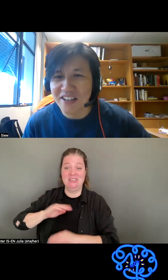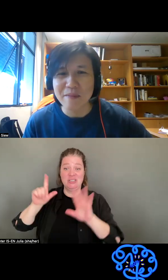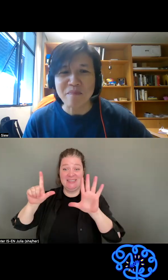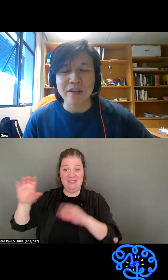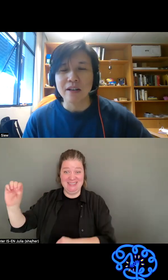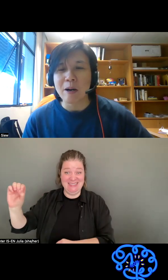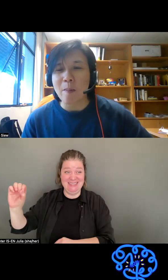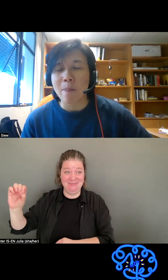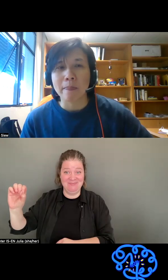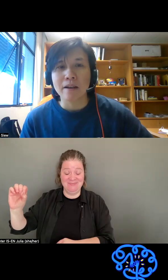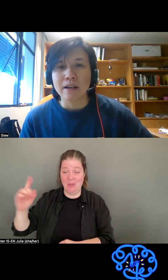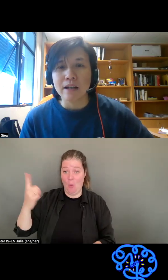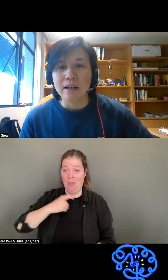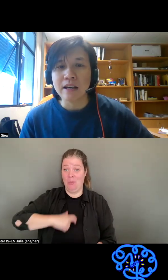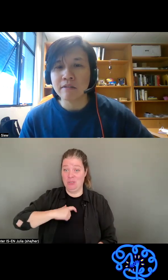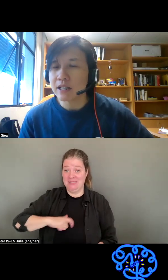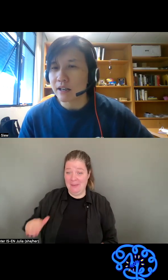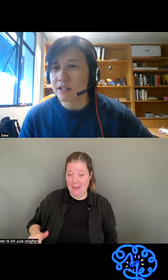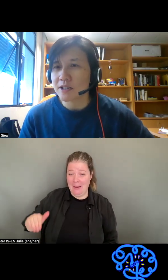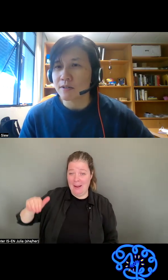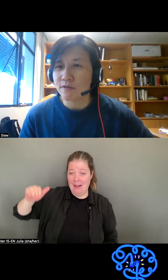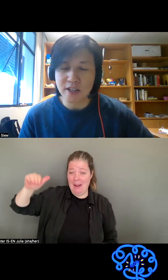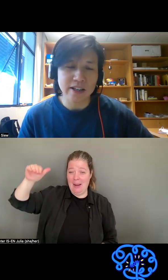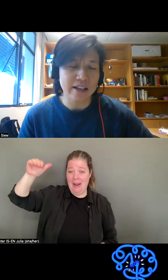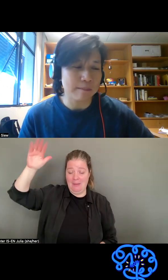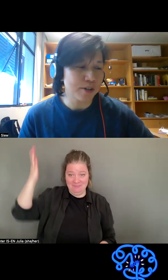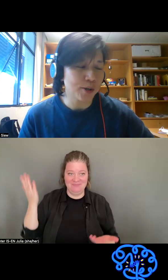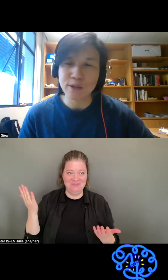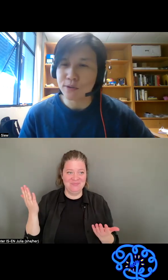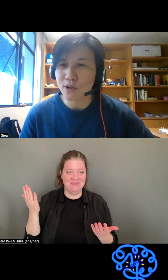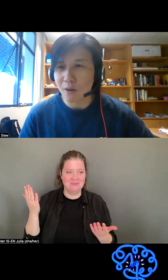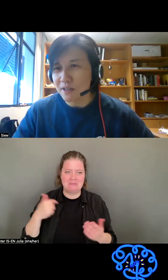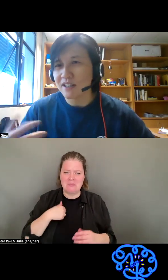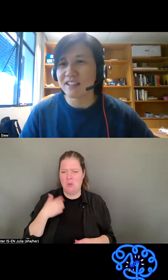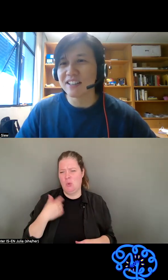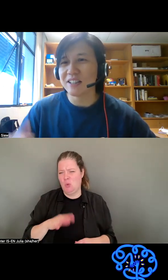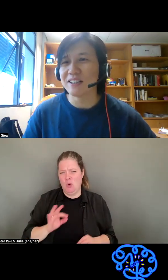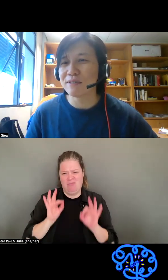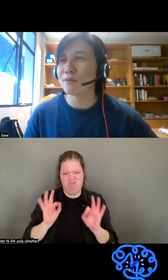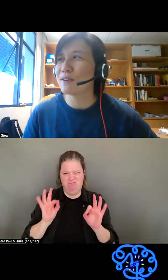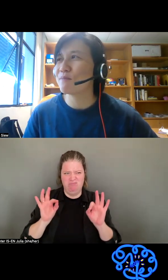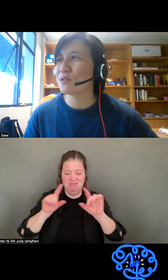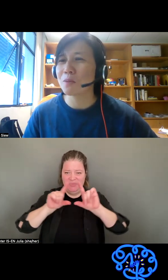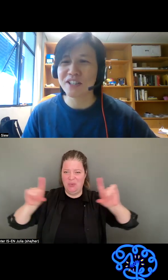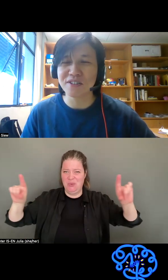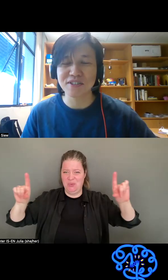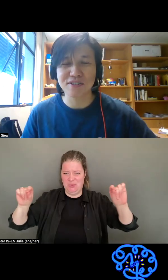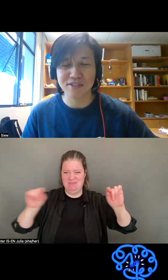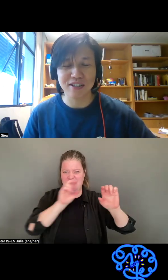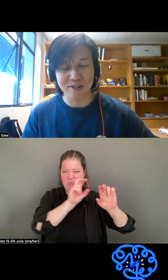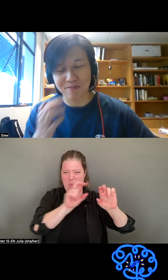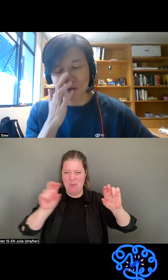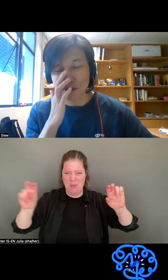stage. Um, and I really like this figure, and I'm going to copy what Thomas